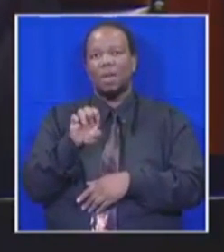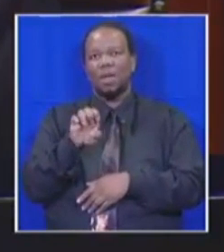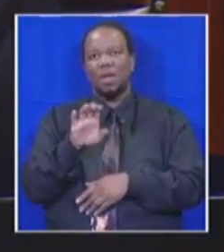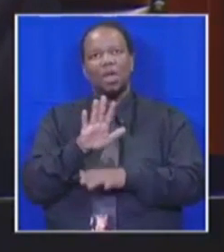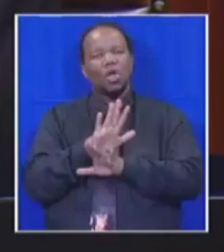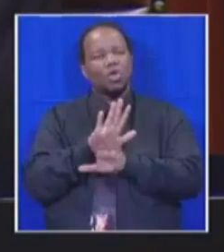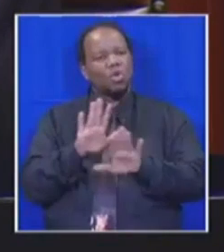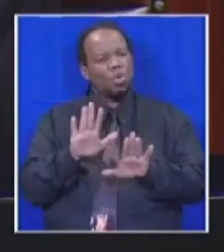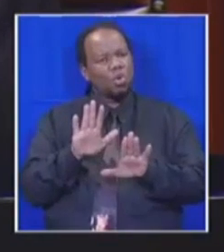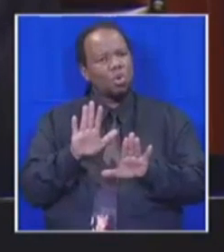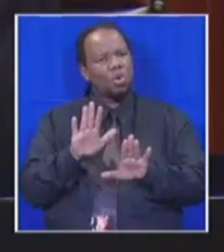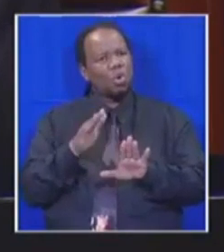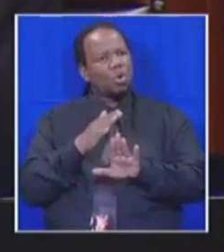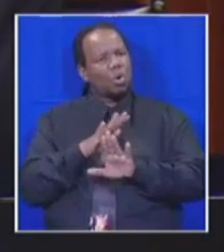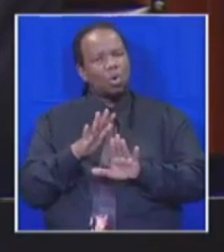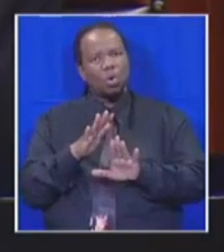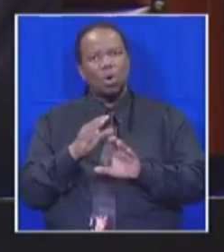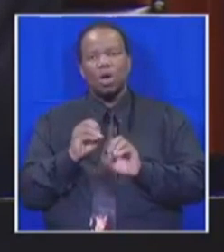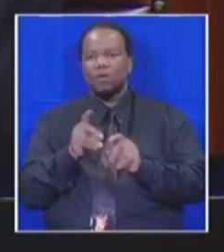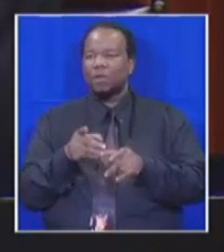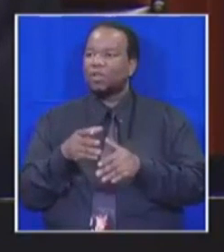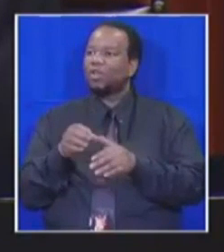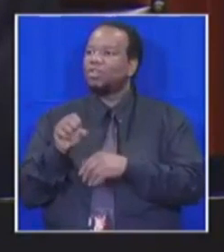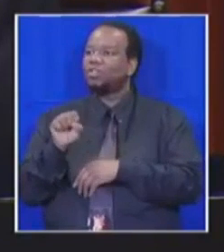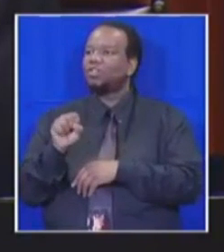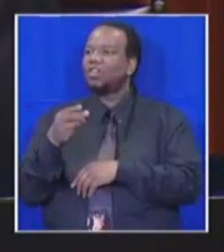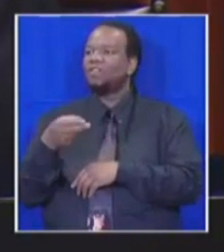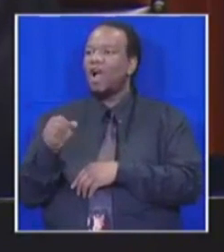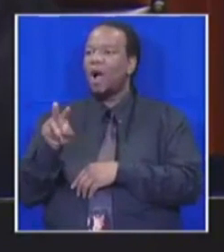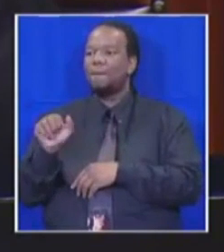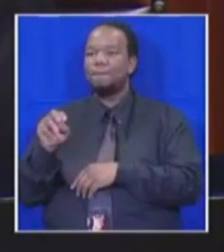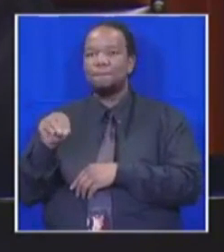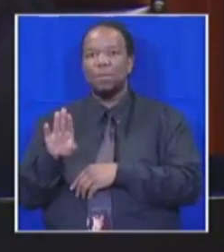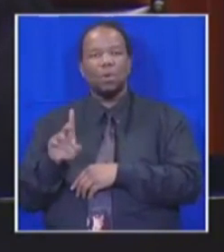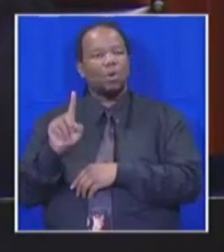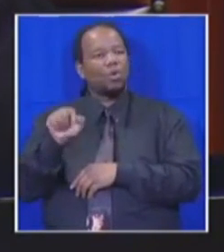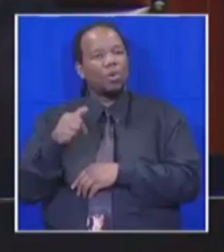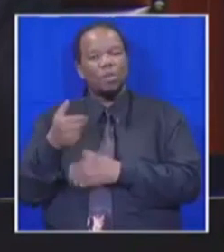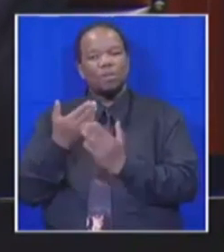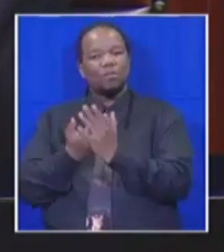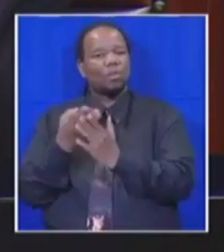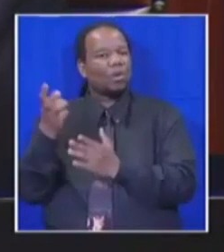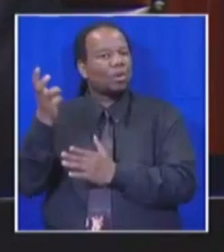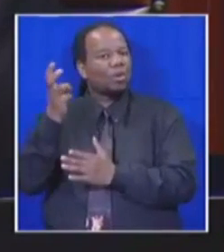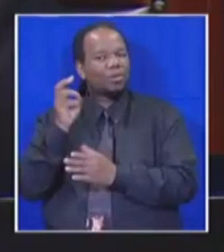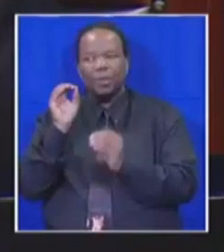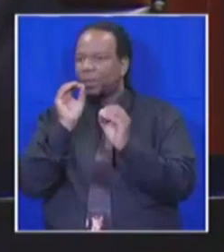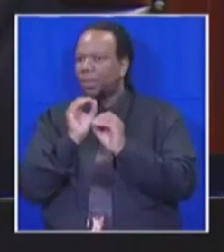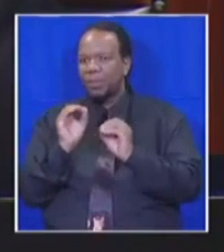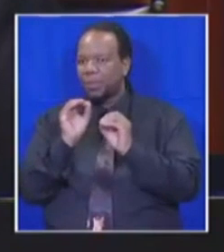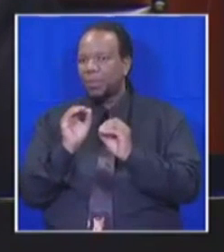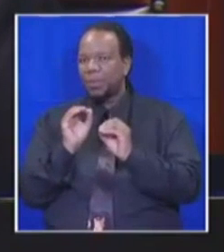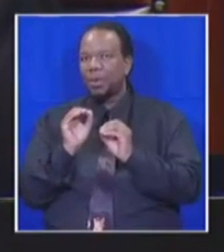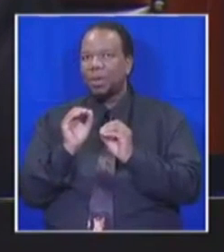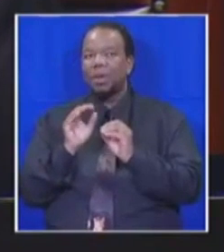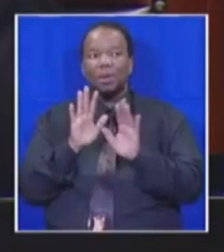a chance, Honorable Shivambu, we have not had a chance to listen to the motion. Can we please do